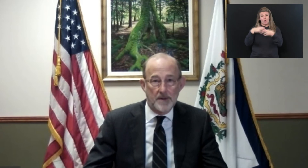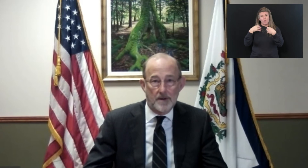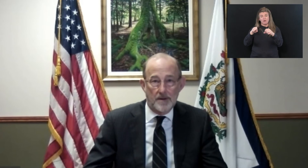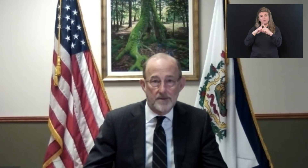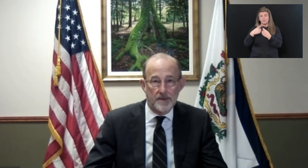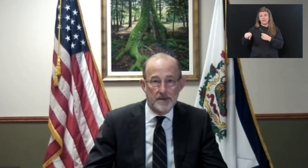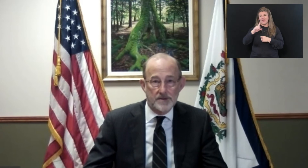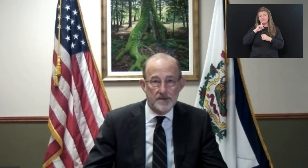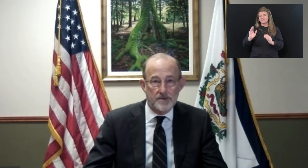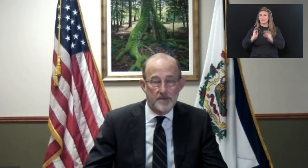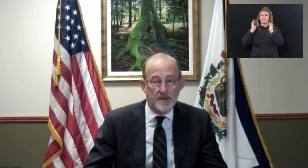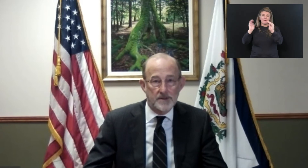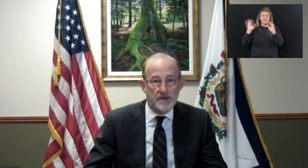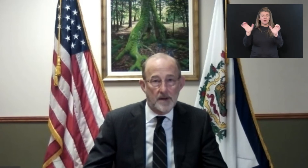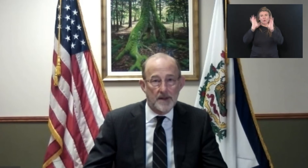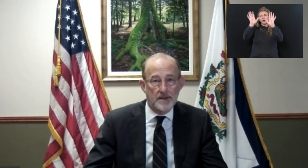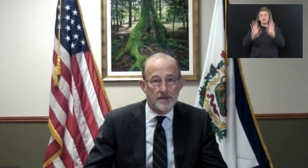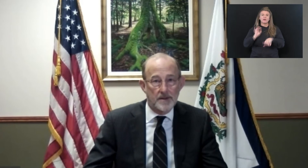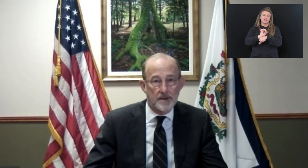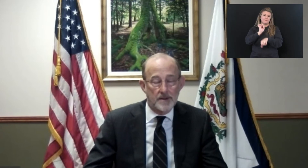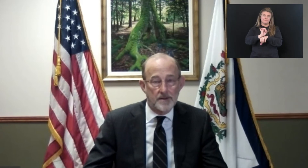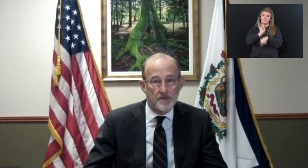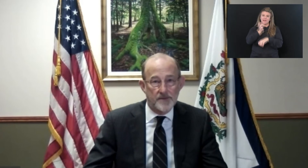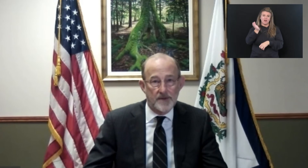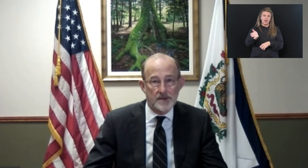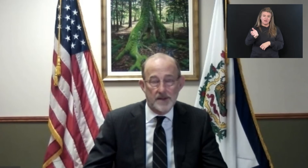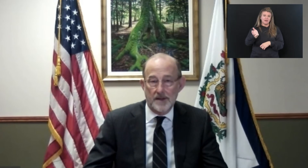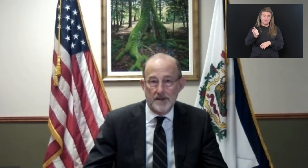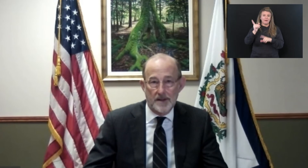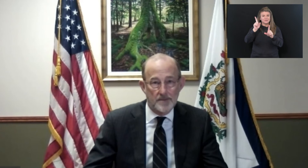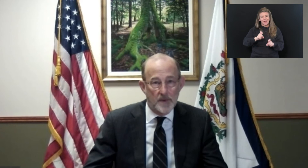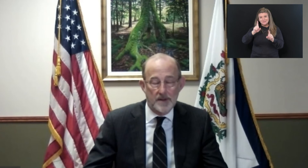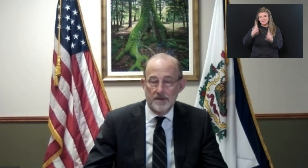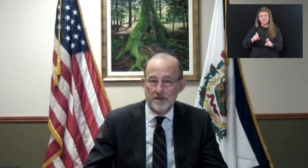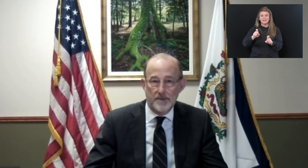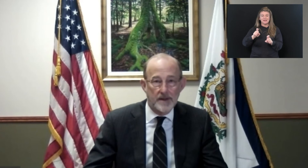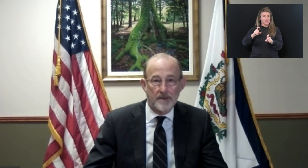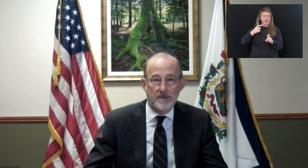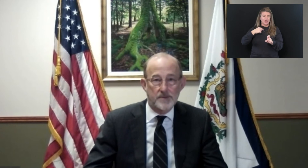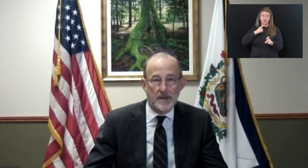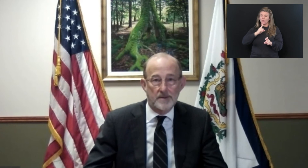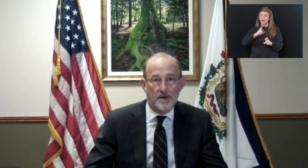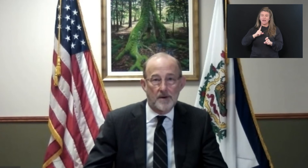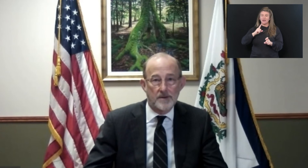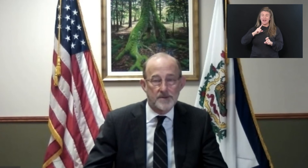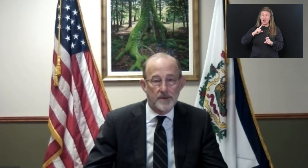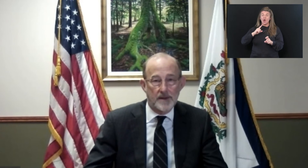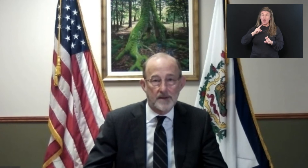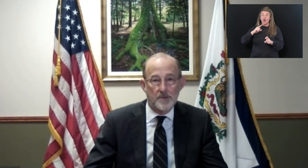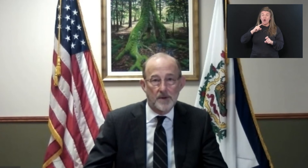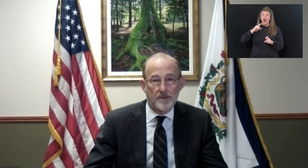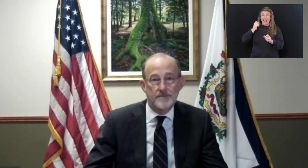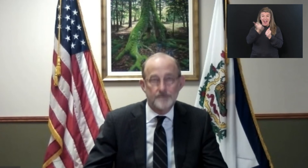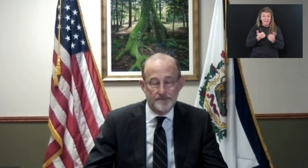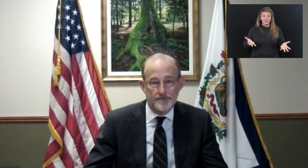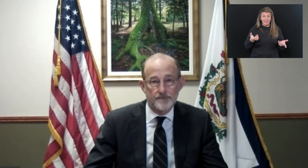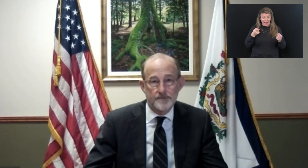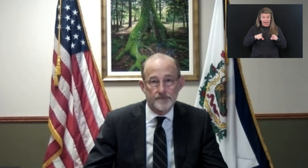up and are doing just a tremendous job out there in terms of testing. And we couldn't do any of this without the Guard. So we thank you